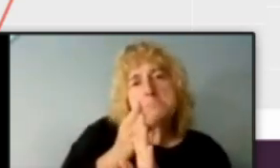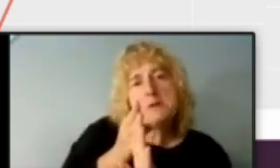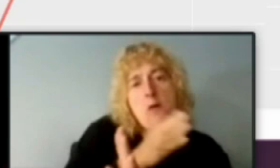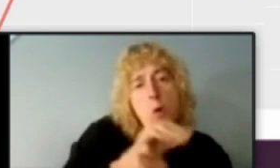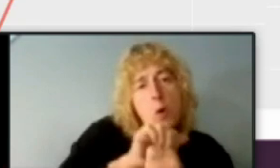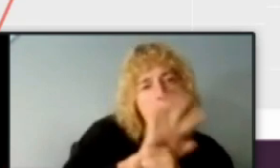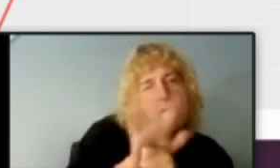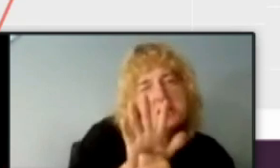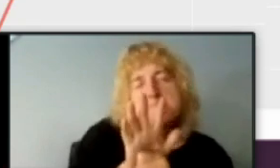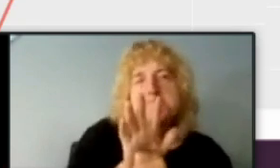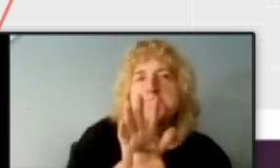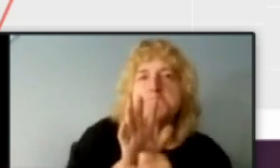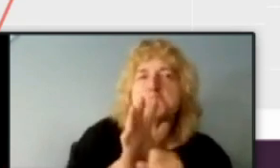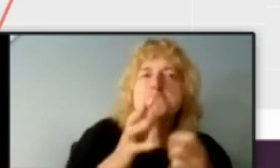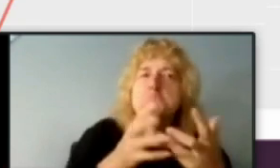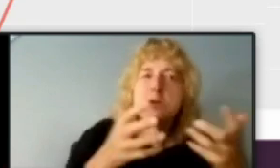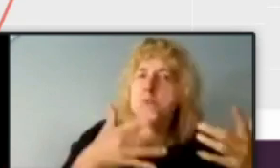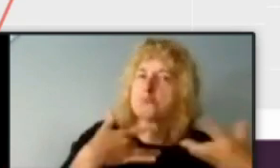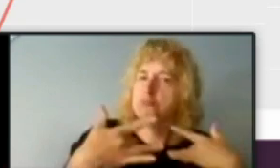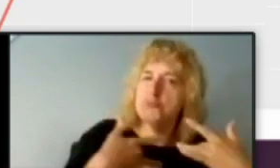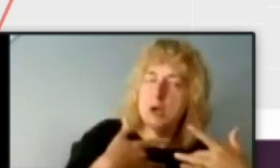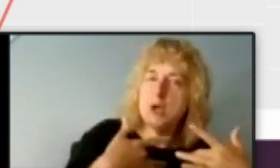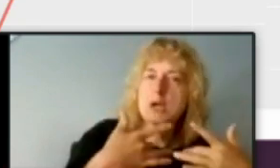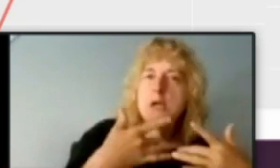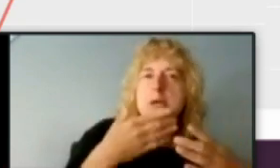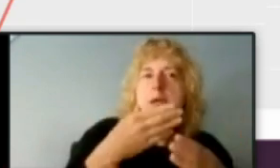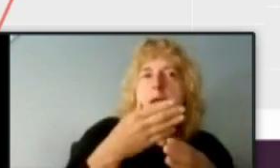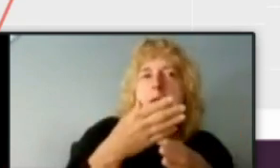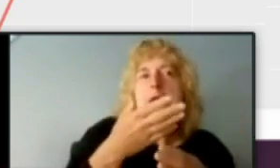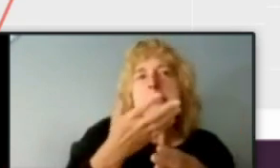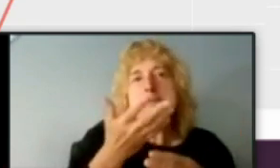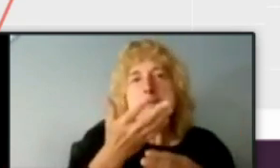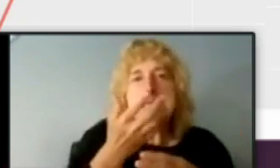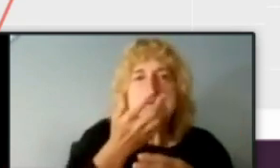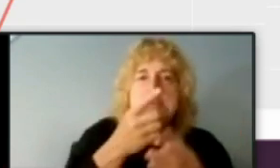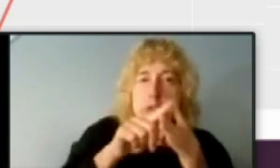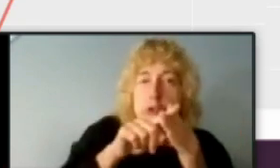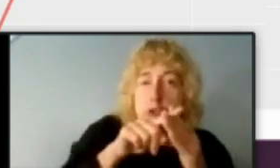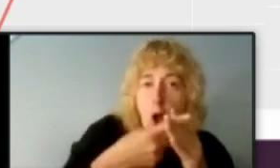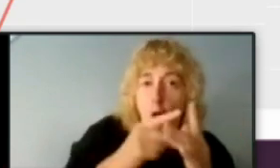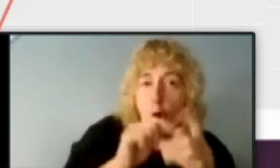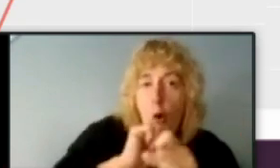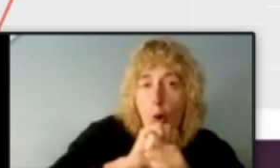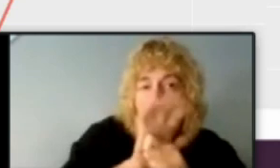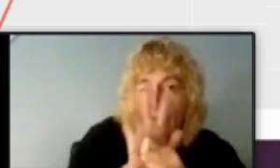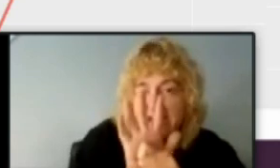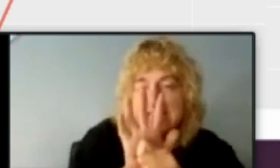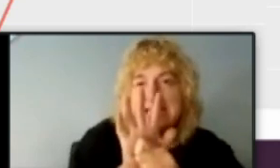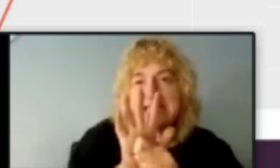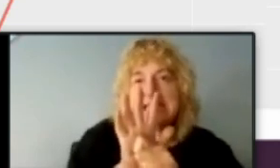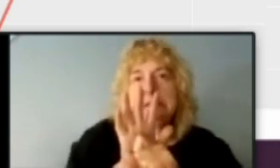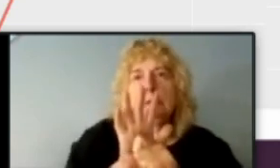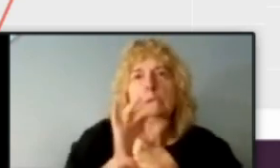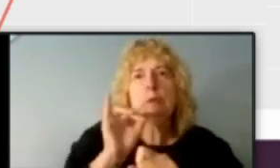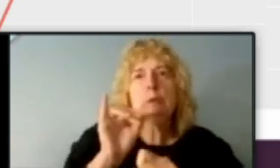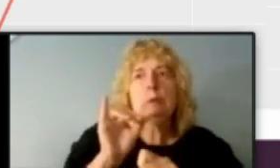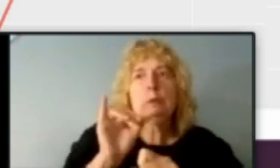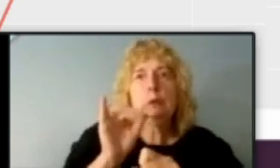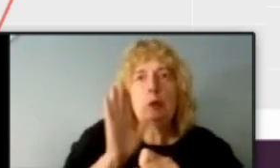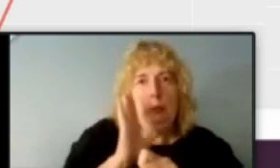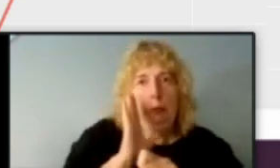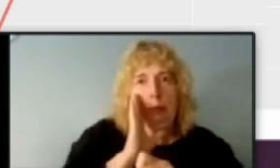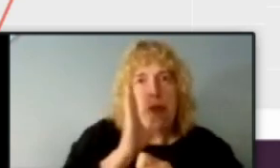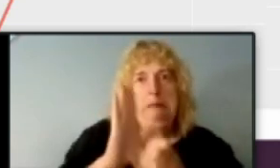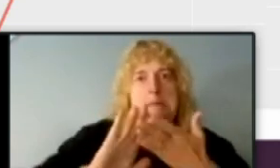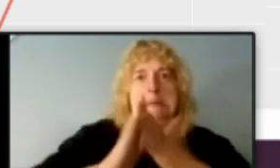COVID status. The probability of going into a high risk category for unemployment